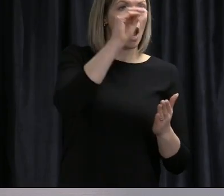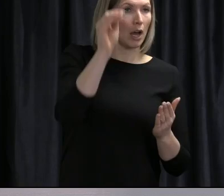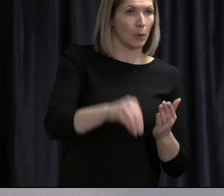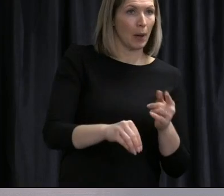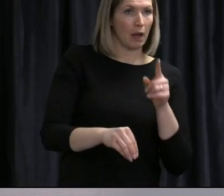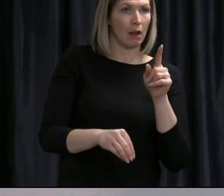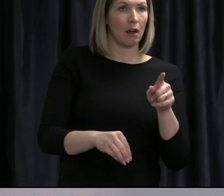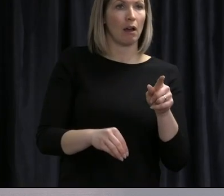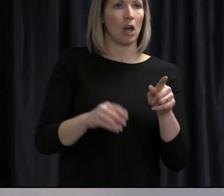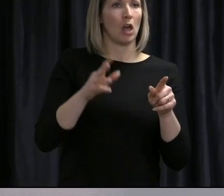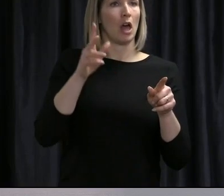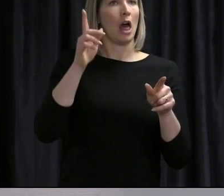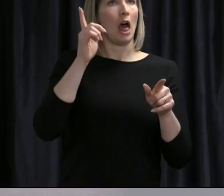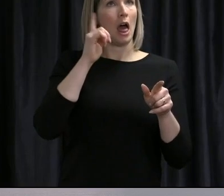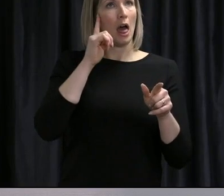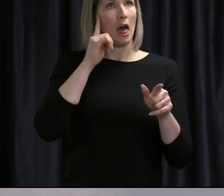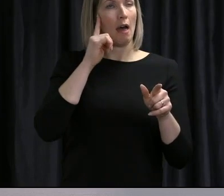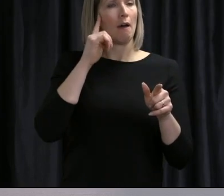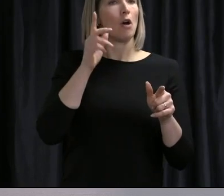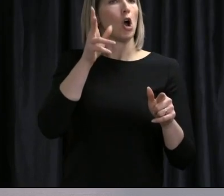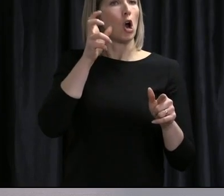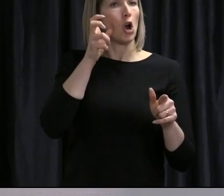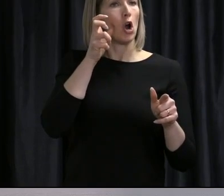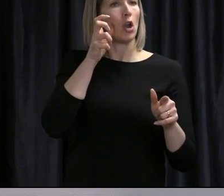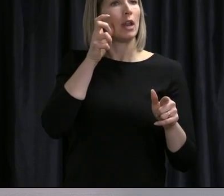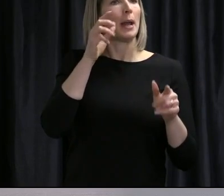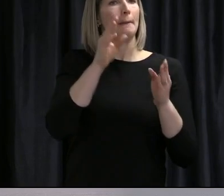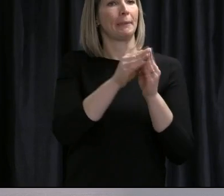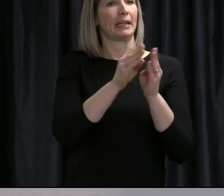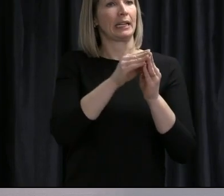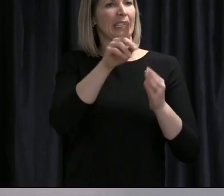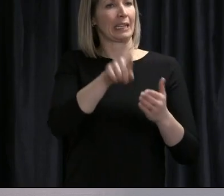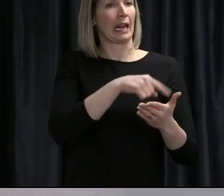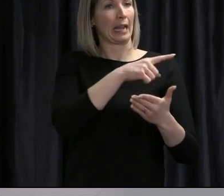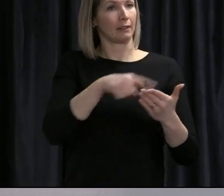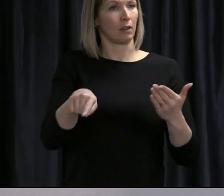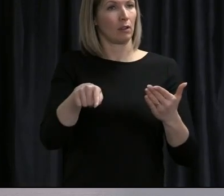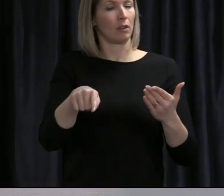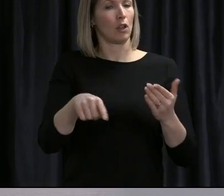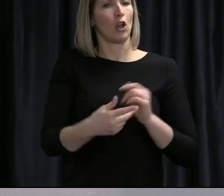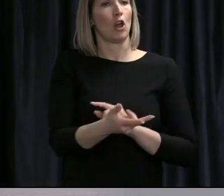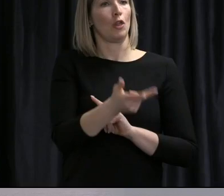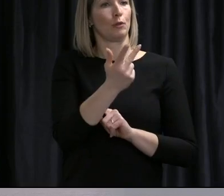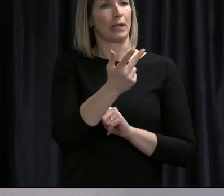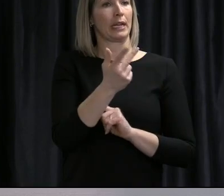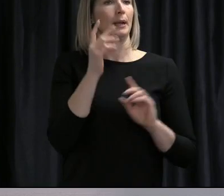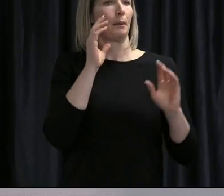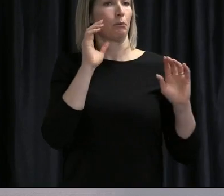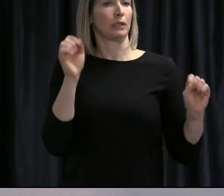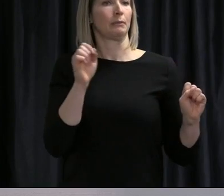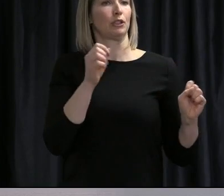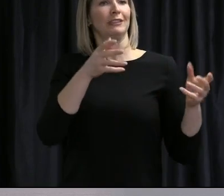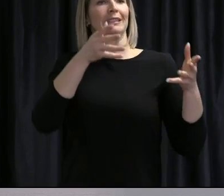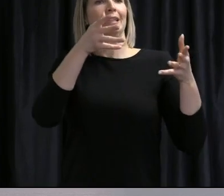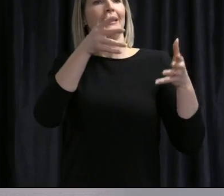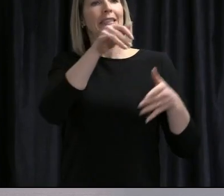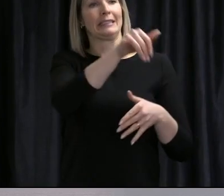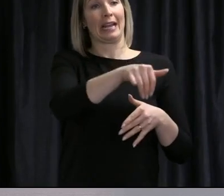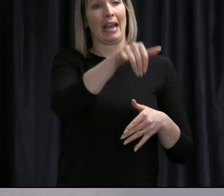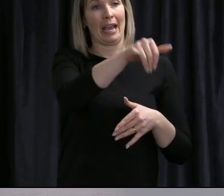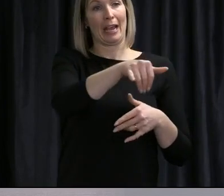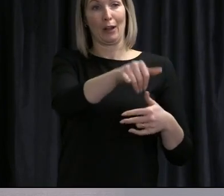the First Minister's meetings would be canceled. There were 3 premiers at the time that were left in Ottawa. Some